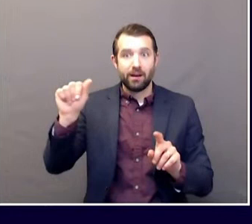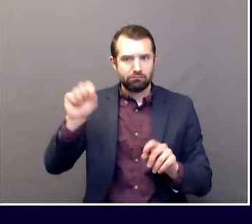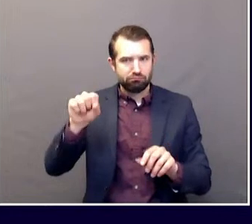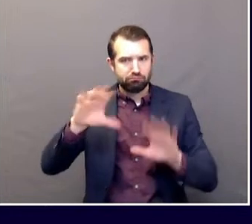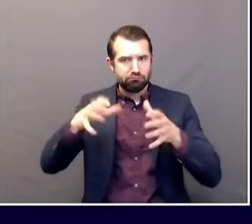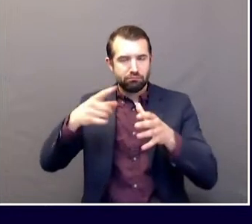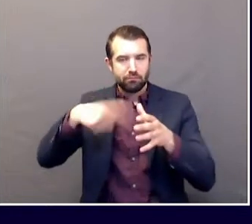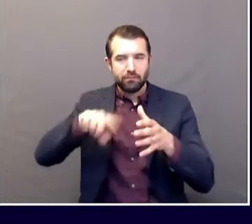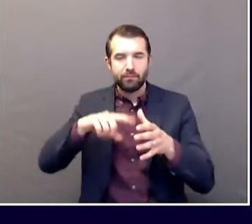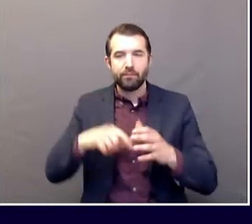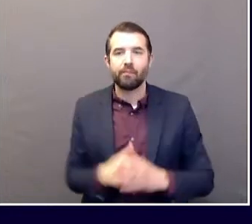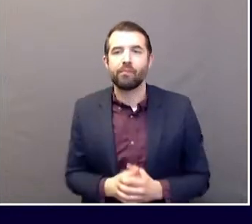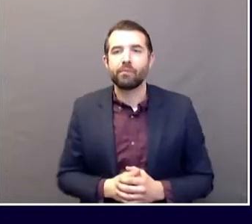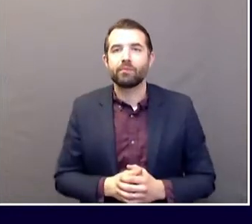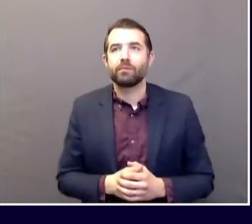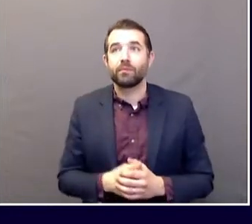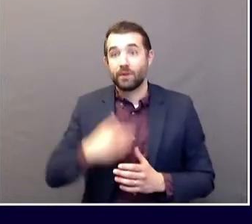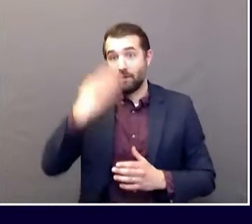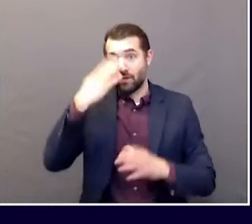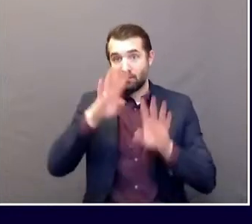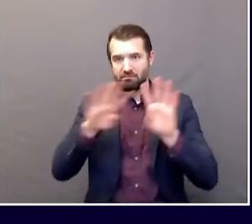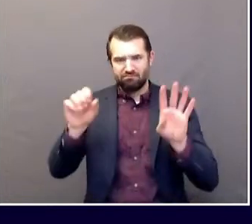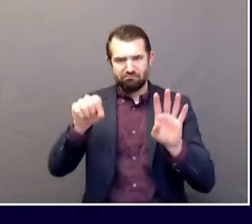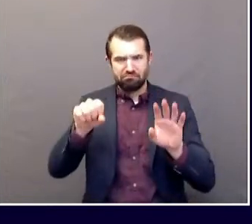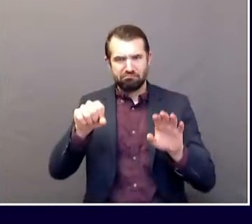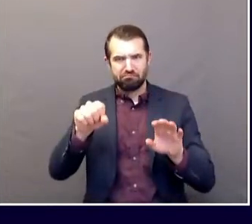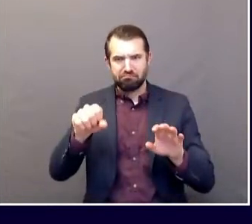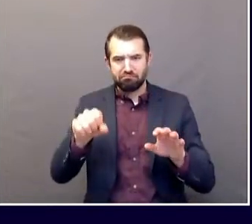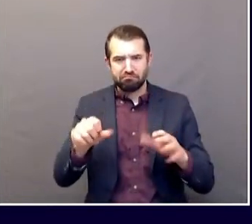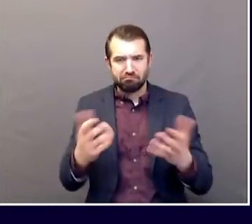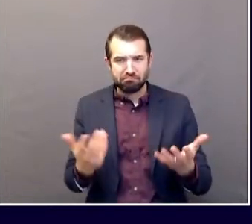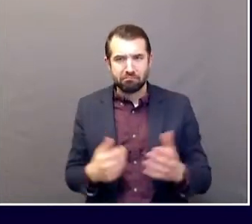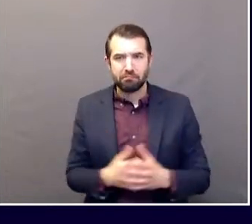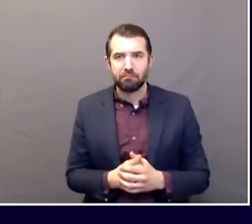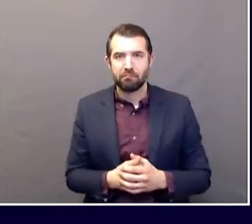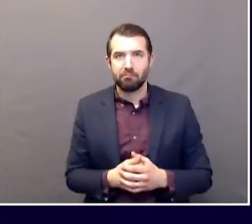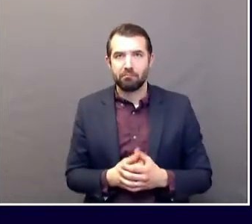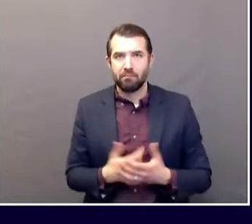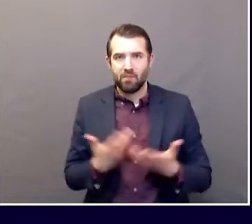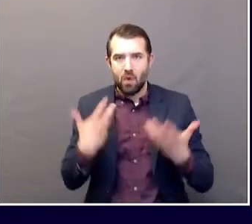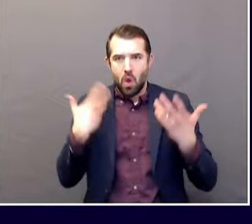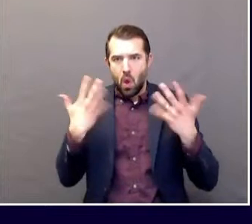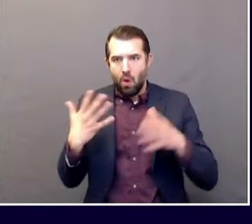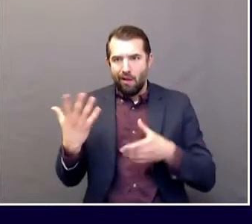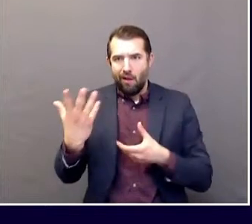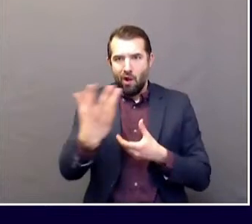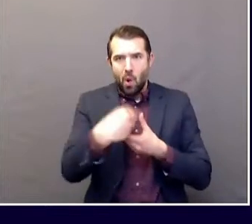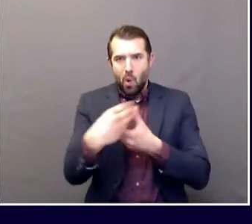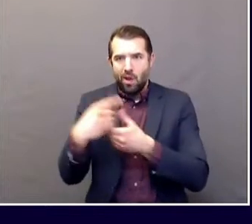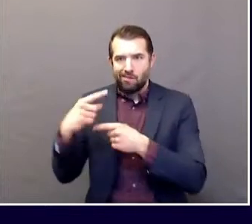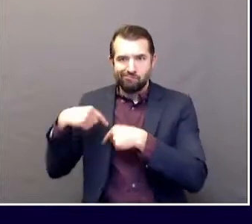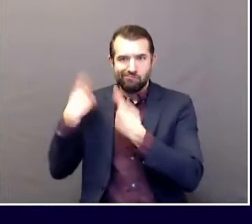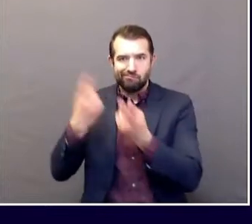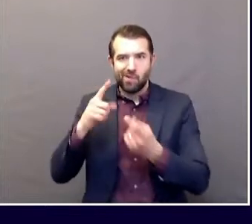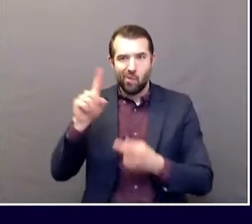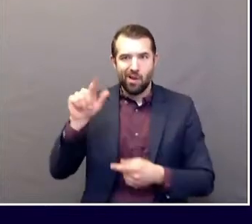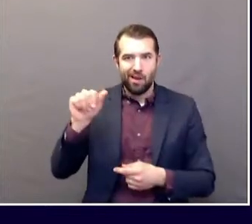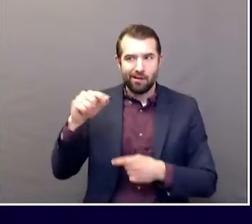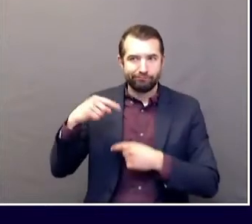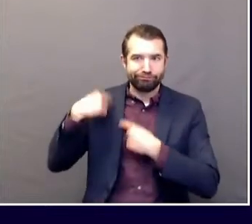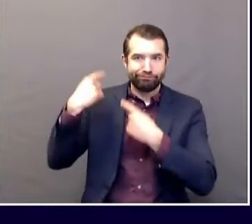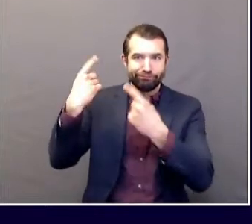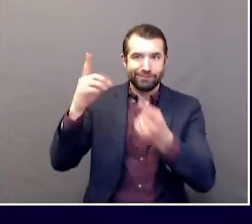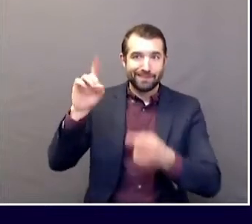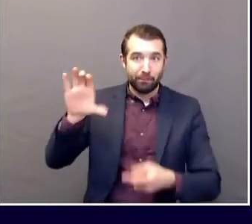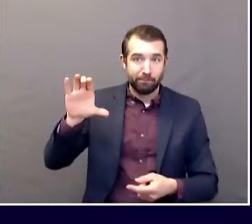care agencies in Maine received allocation of vaccine. So they are and have been part of 1A. As to the buddy system,